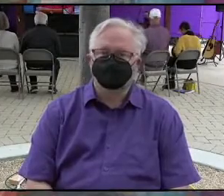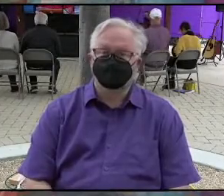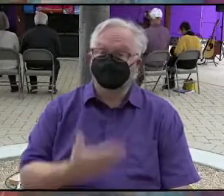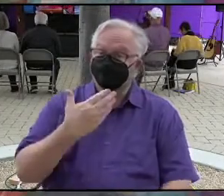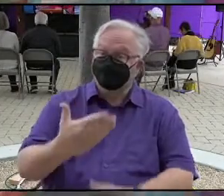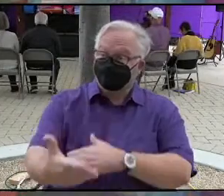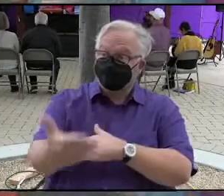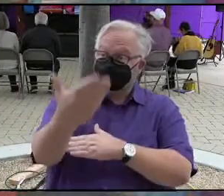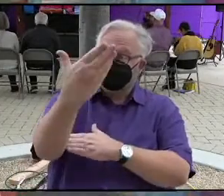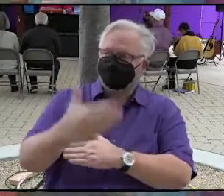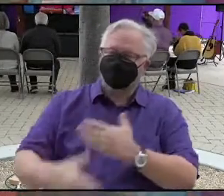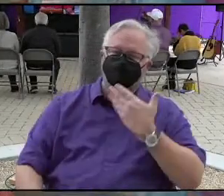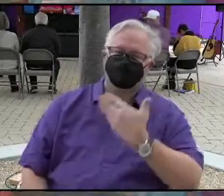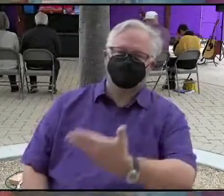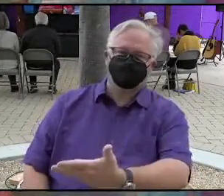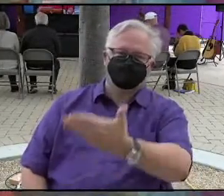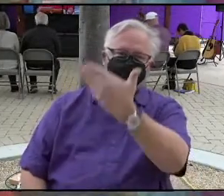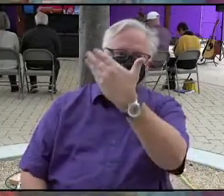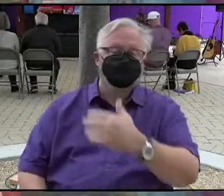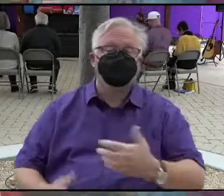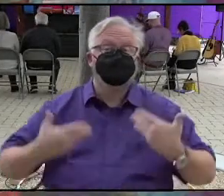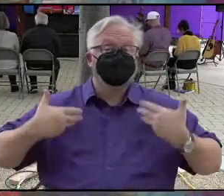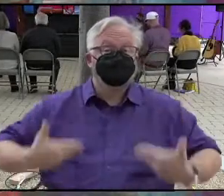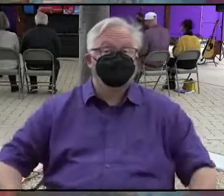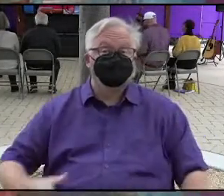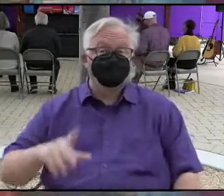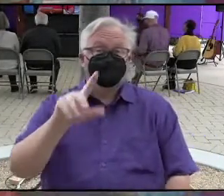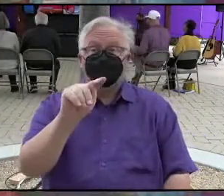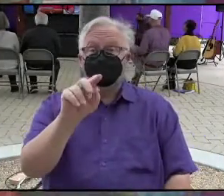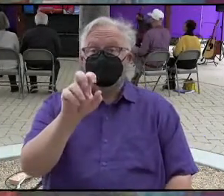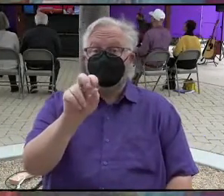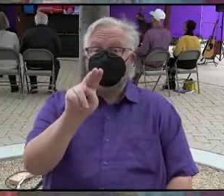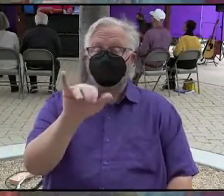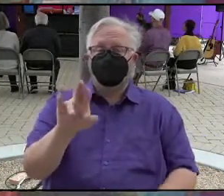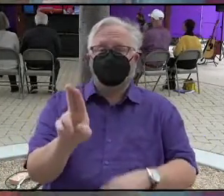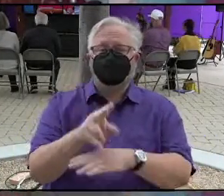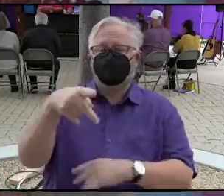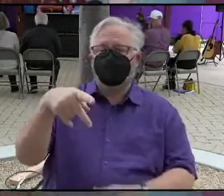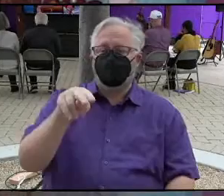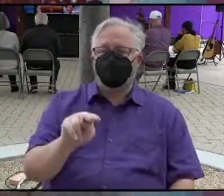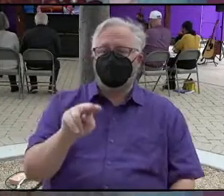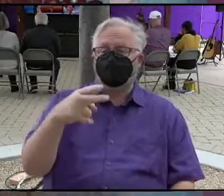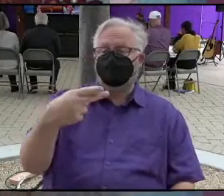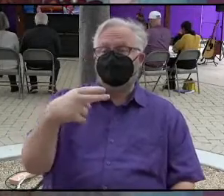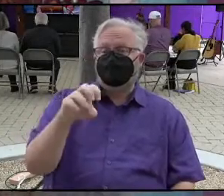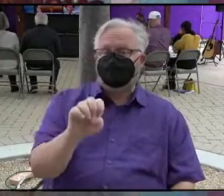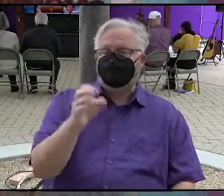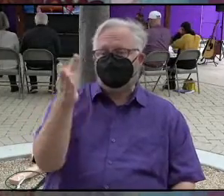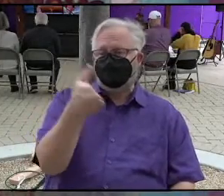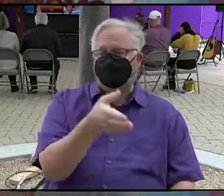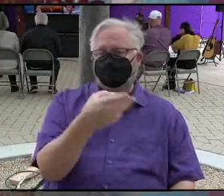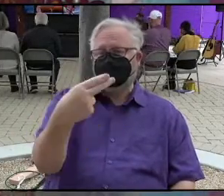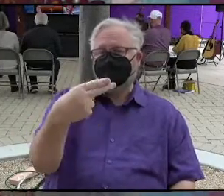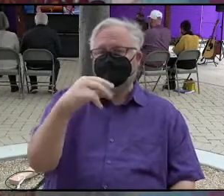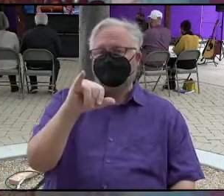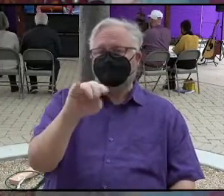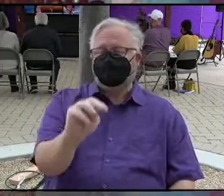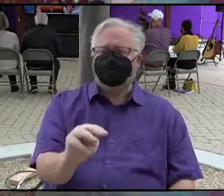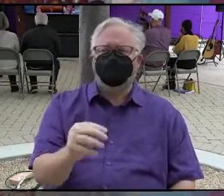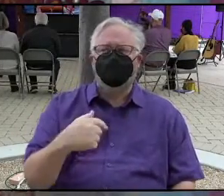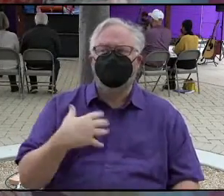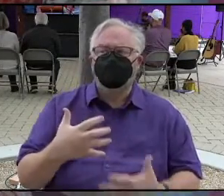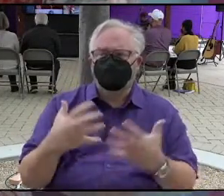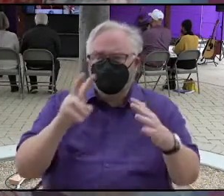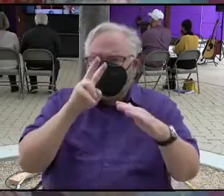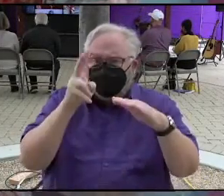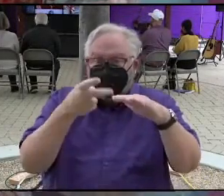Good morning. My name is Tony, and I use he, him pronouns. And I was so caught up